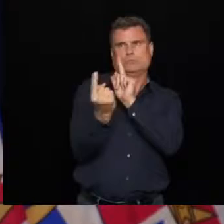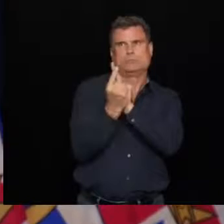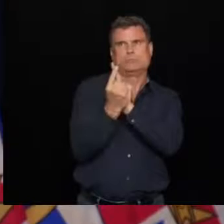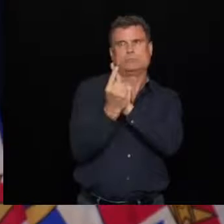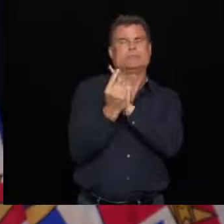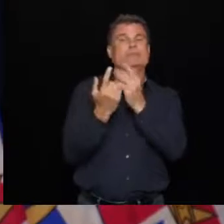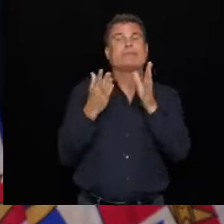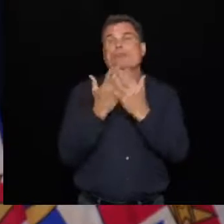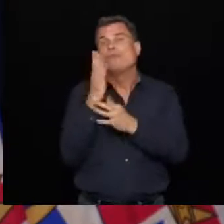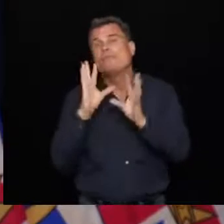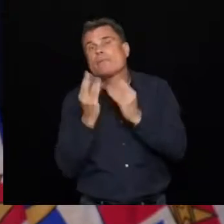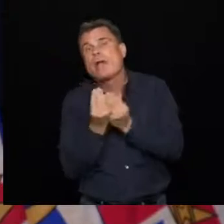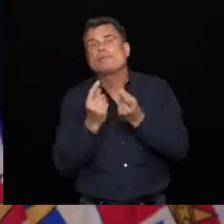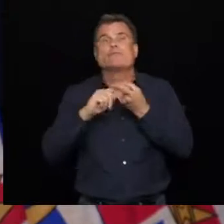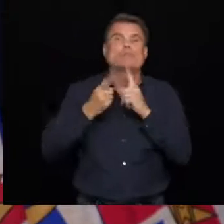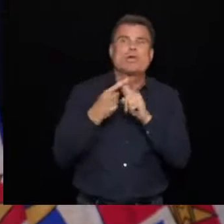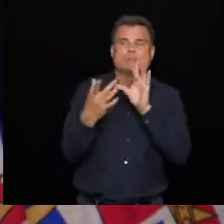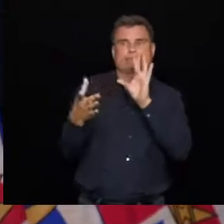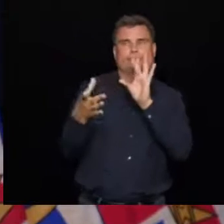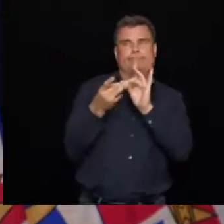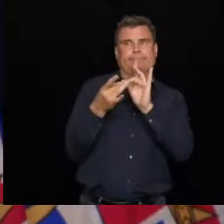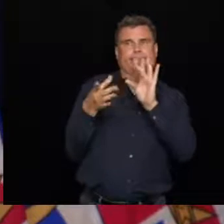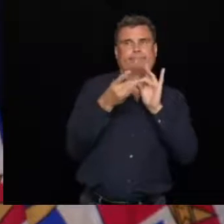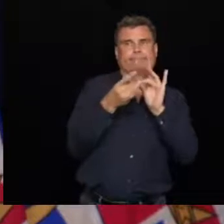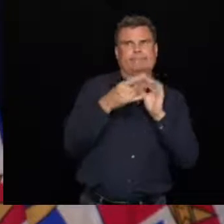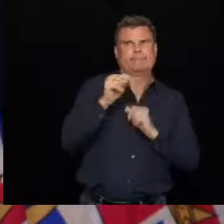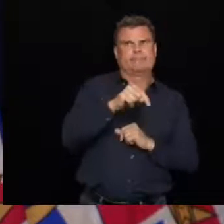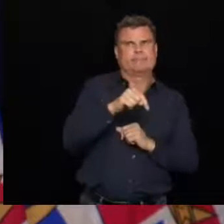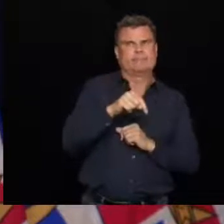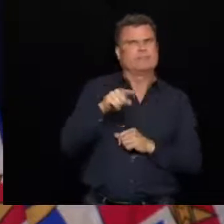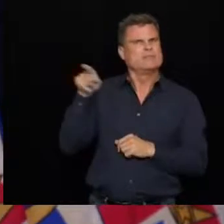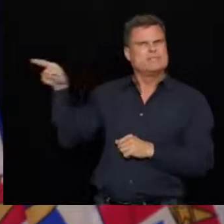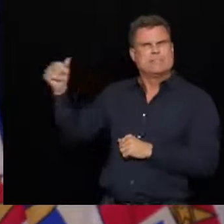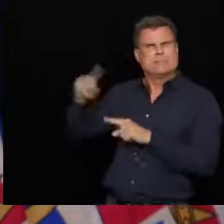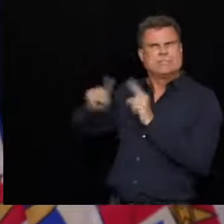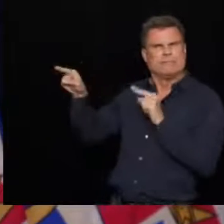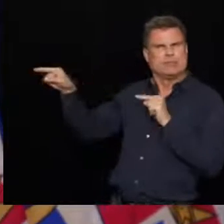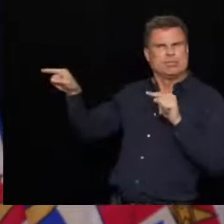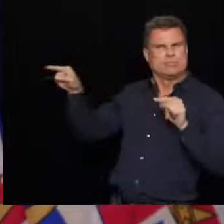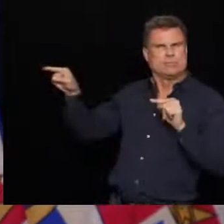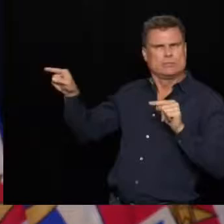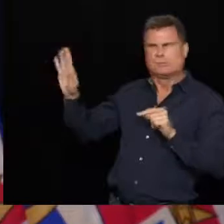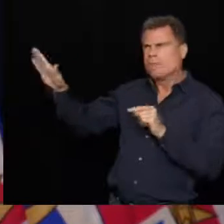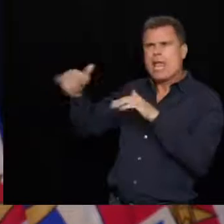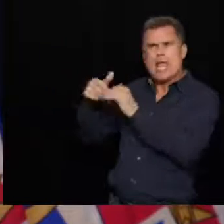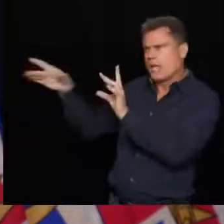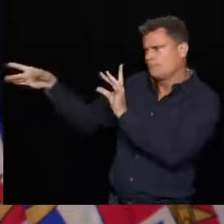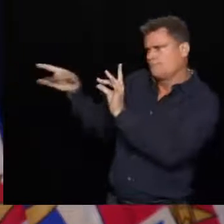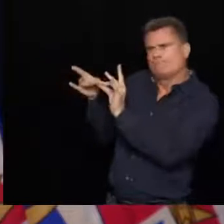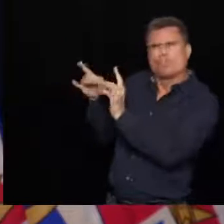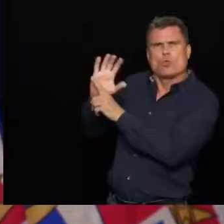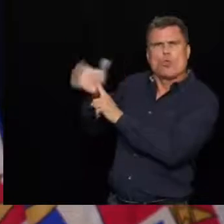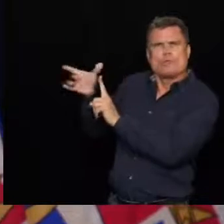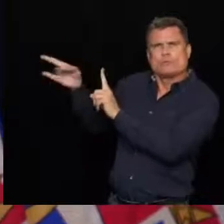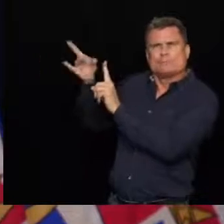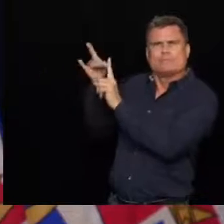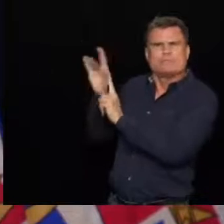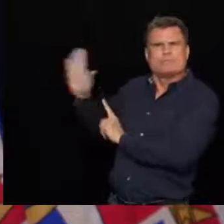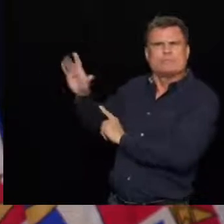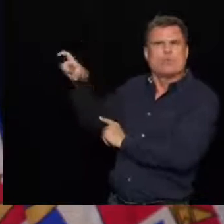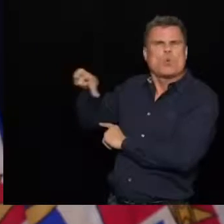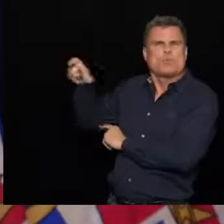that that I've been watching very carefully. We've also, as you know, started seeing our rise, and it's been not